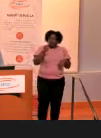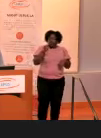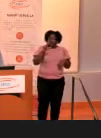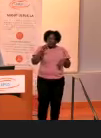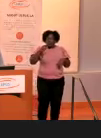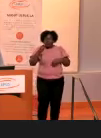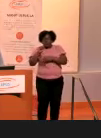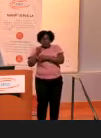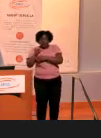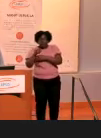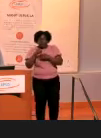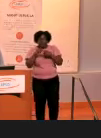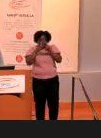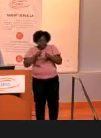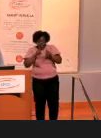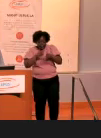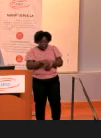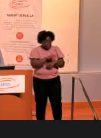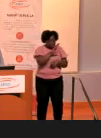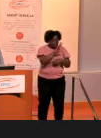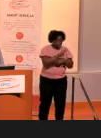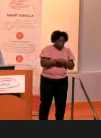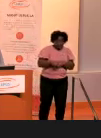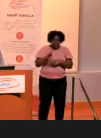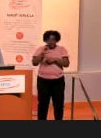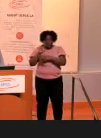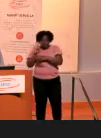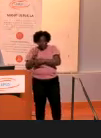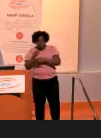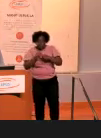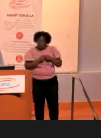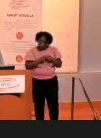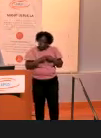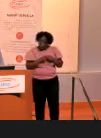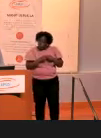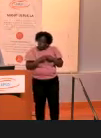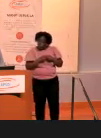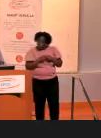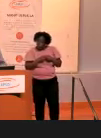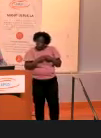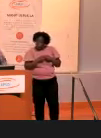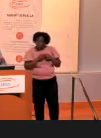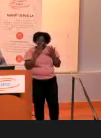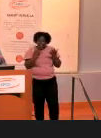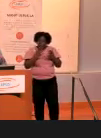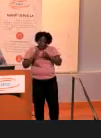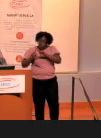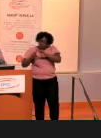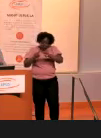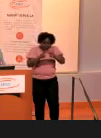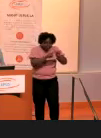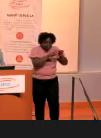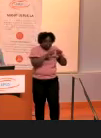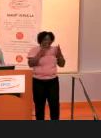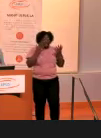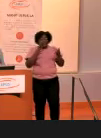the C3, the C4, and the double-stranded DNA antibodies. And they go in different directions.